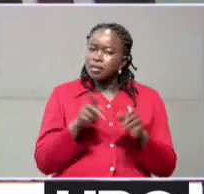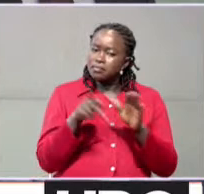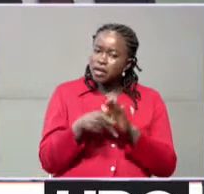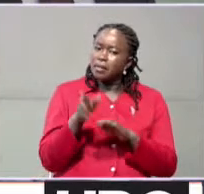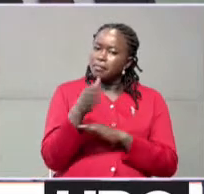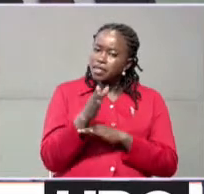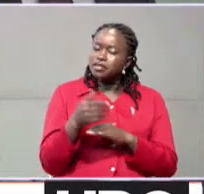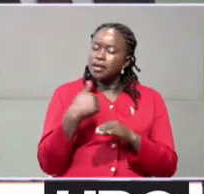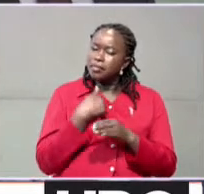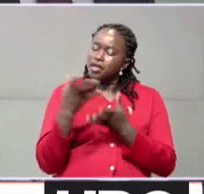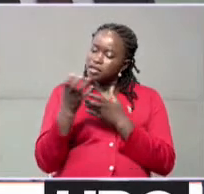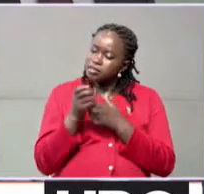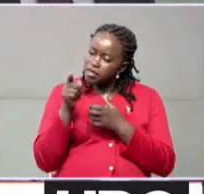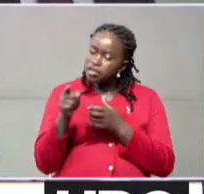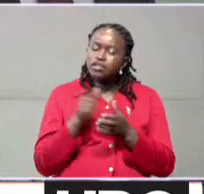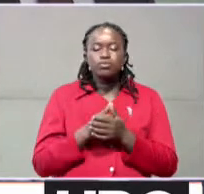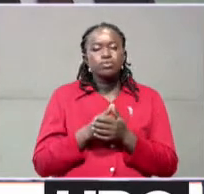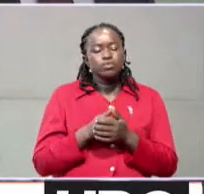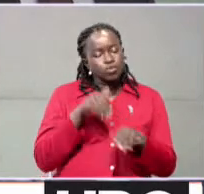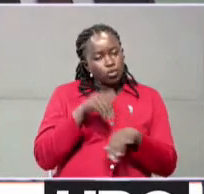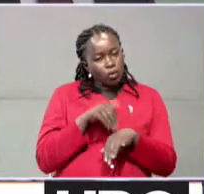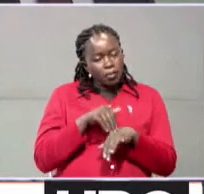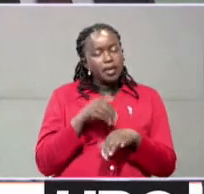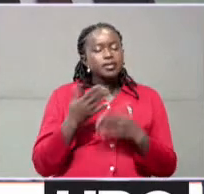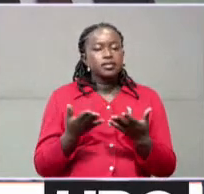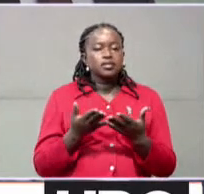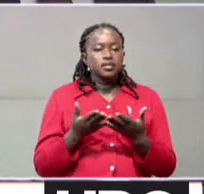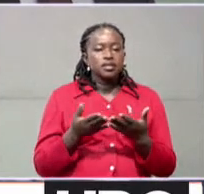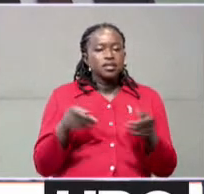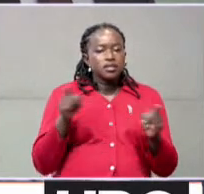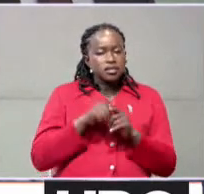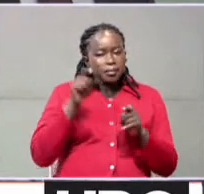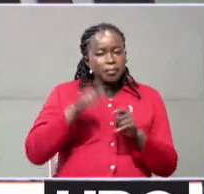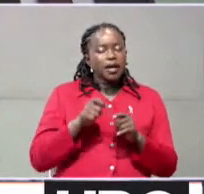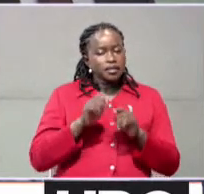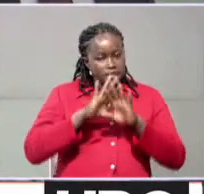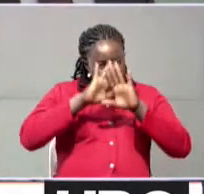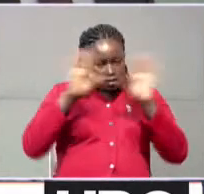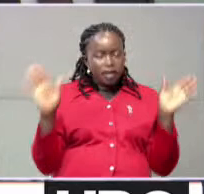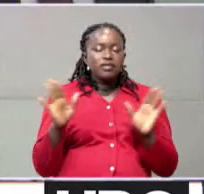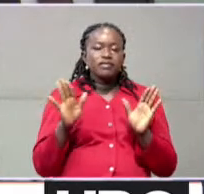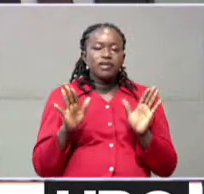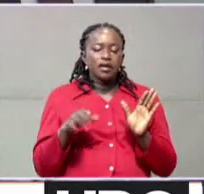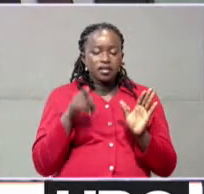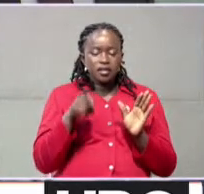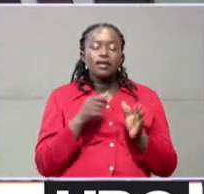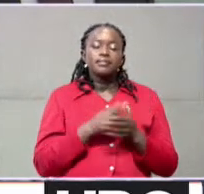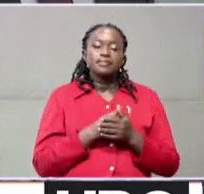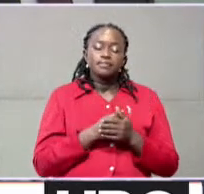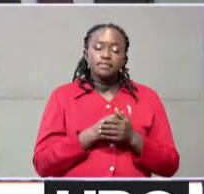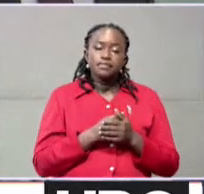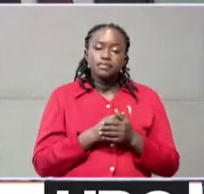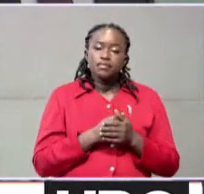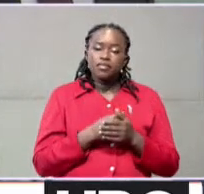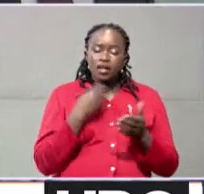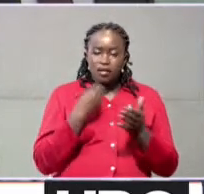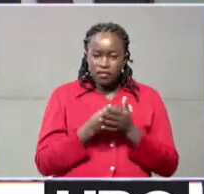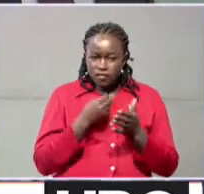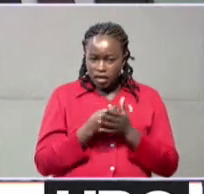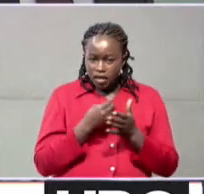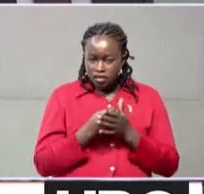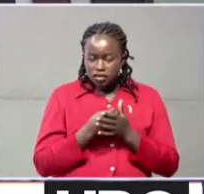expected you to hint on this and definitely should throw some light on it the fund on water for